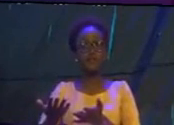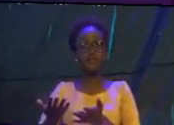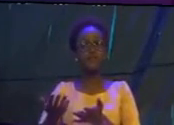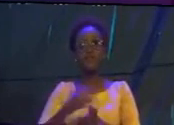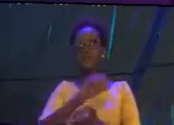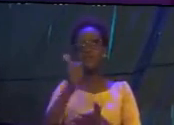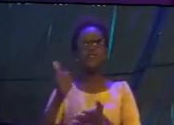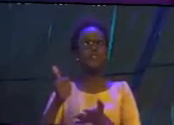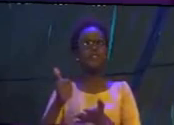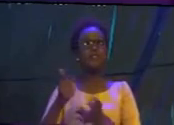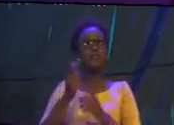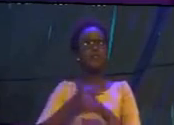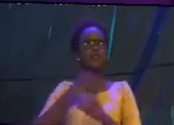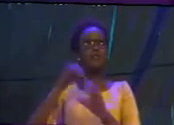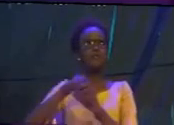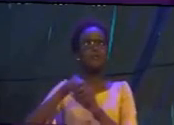abavuye muri